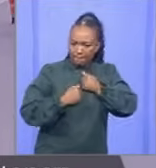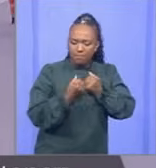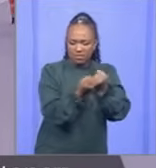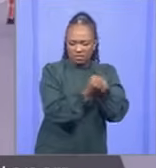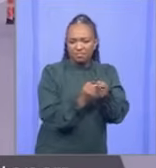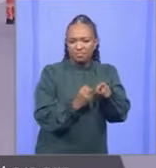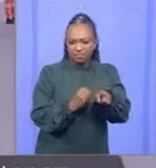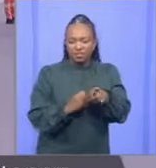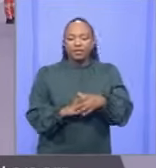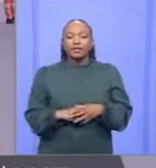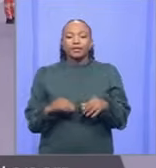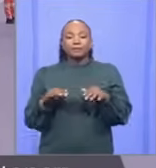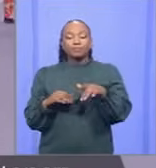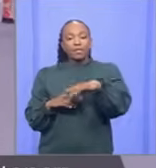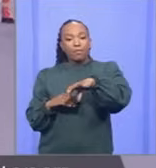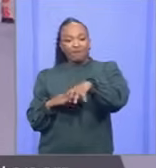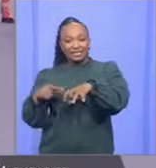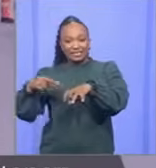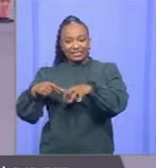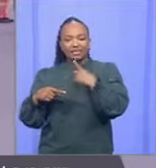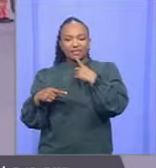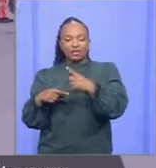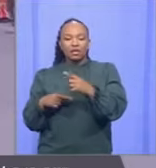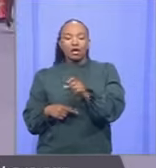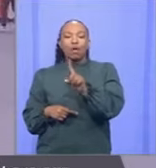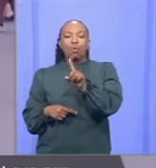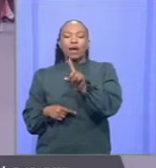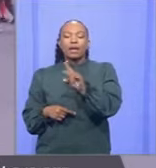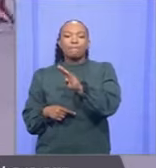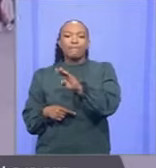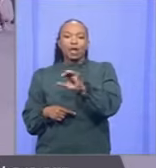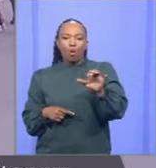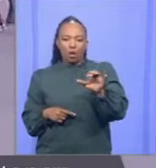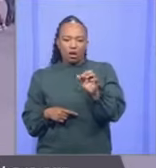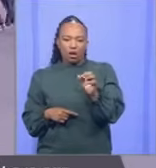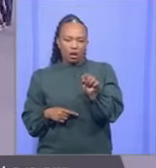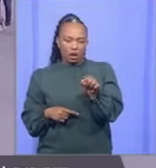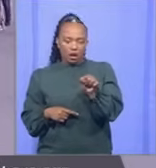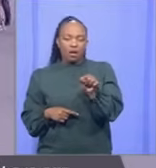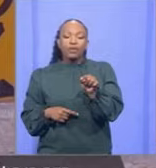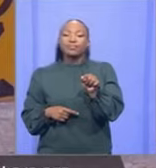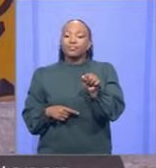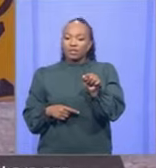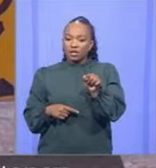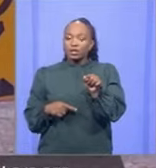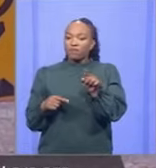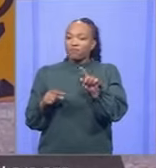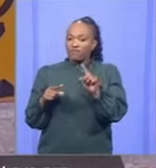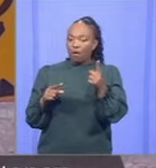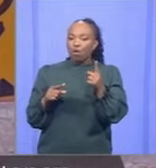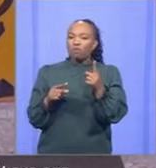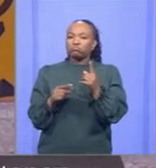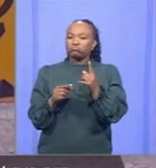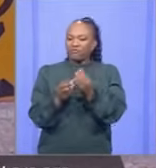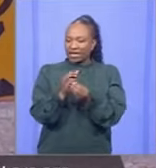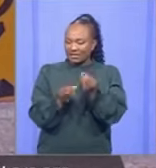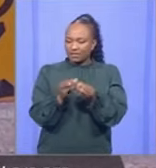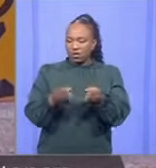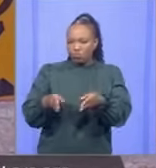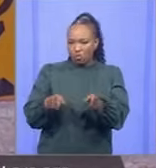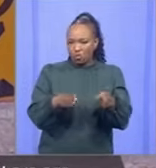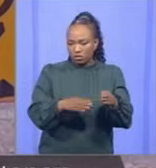mo porofenseng la re le beetse thoko bilione o le mongwe mo tekanyetsong kabo ya lona go samagana le go baakanya le go tlhabolola ditsela